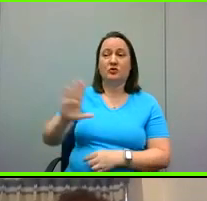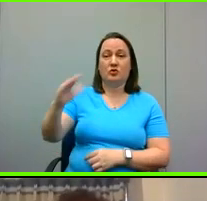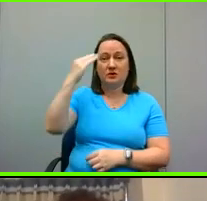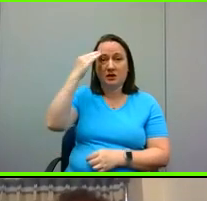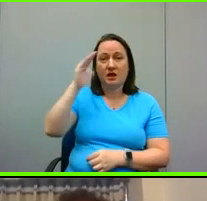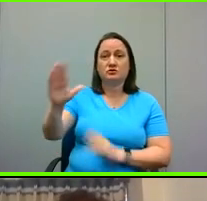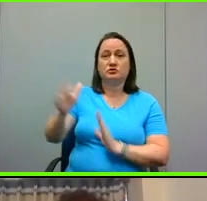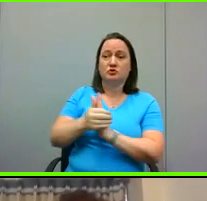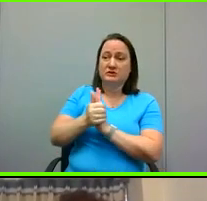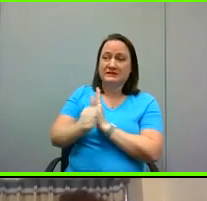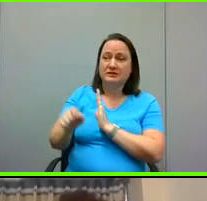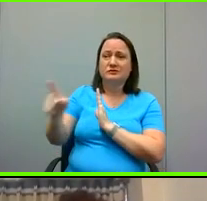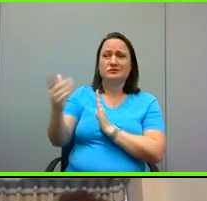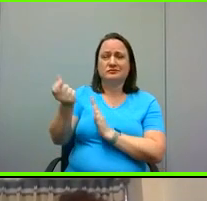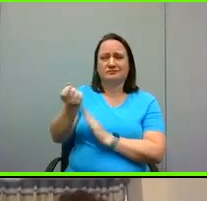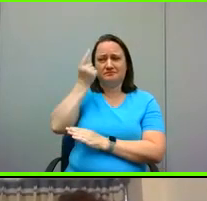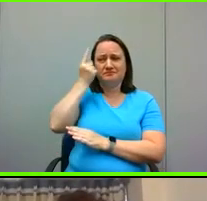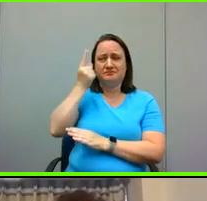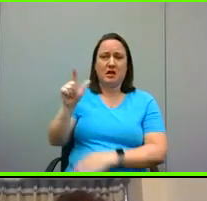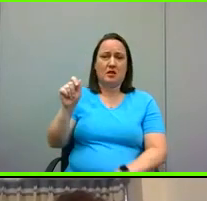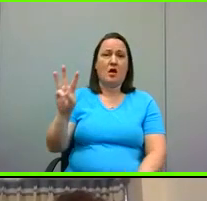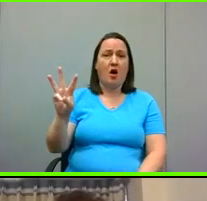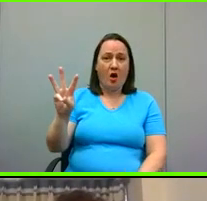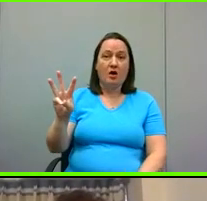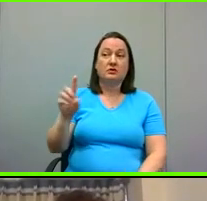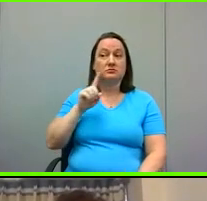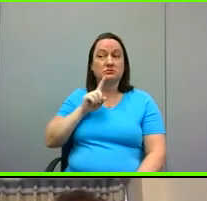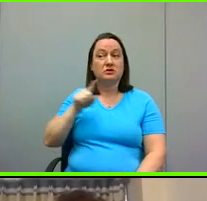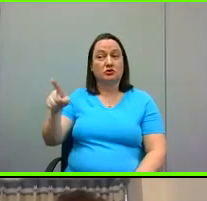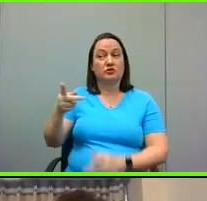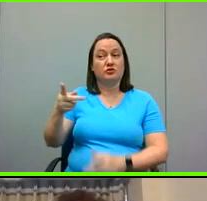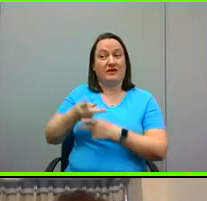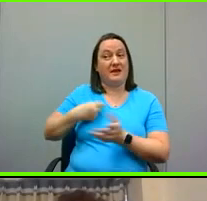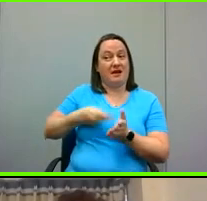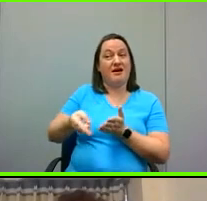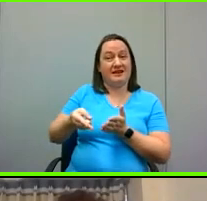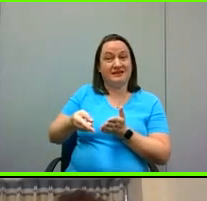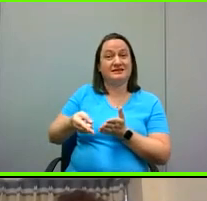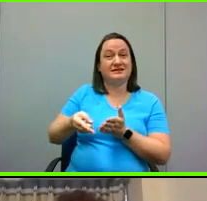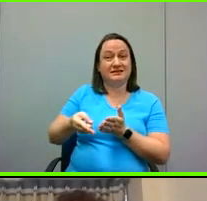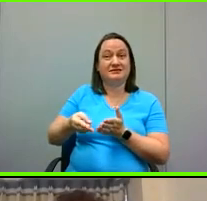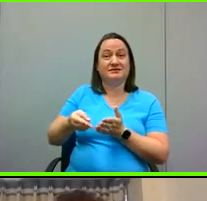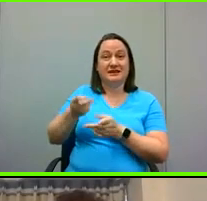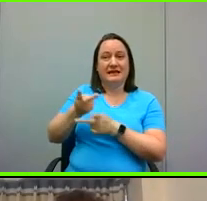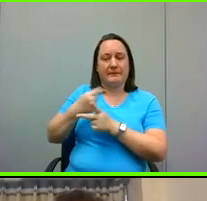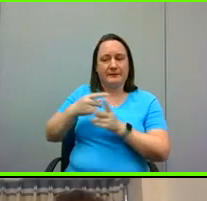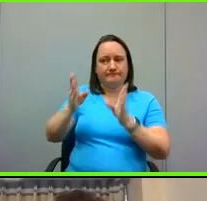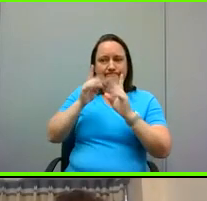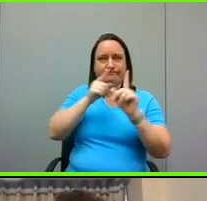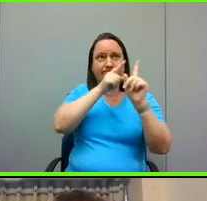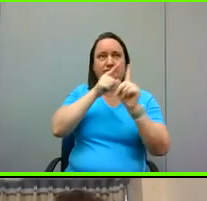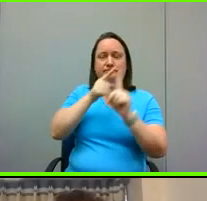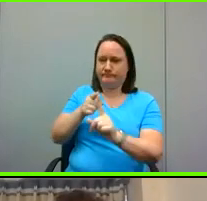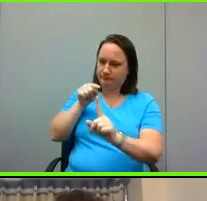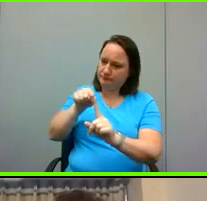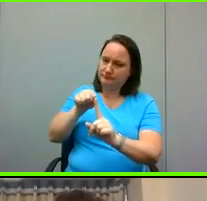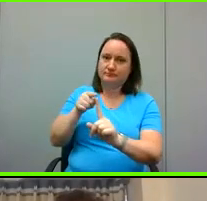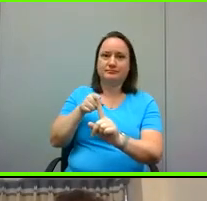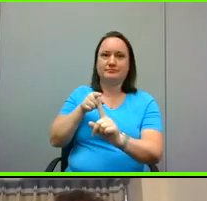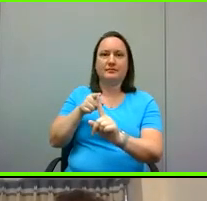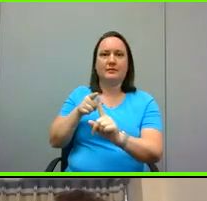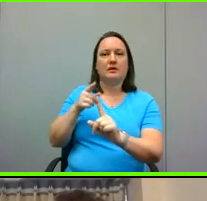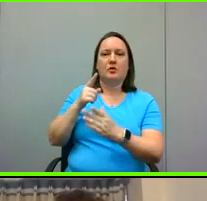the law have kept me honest, have kept me in tune regularly of what the vocational